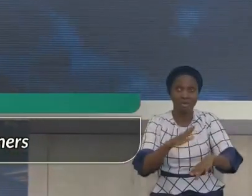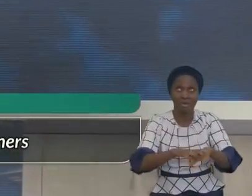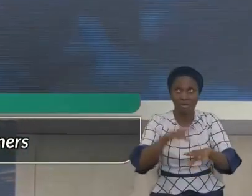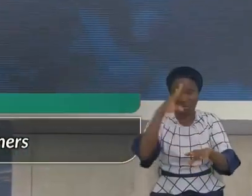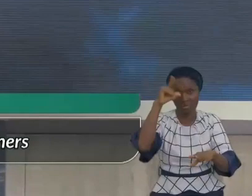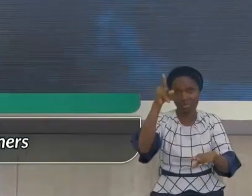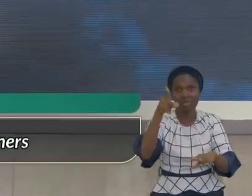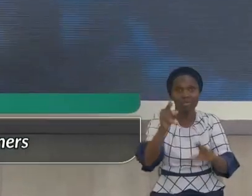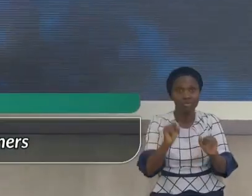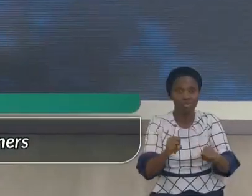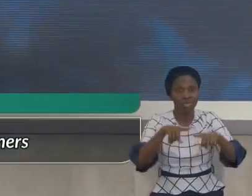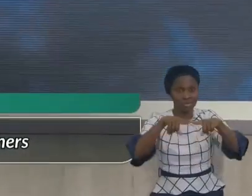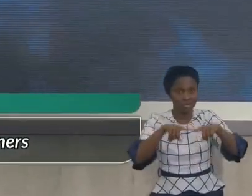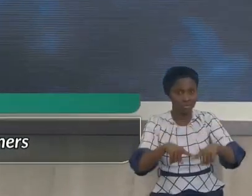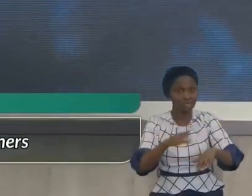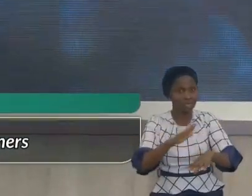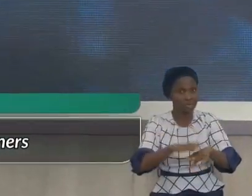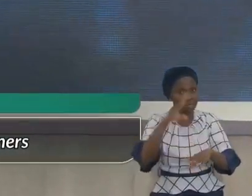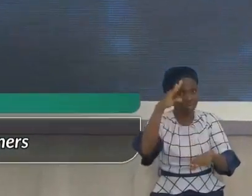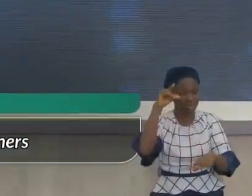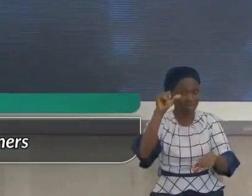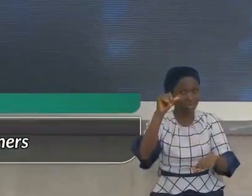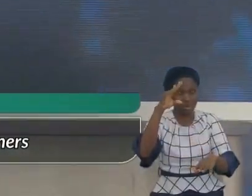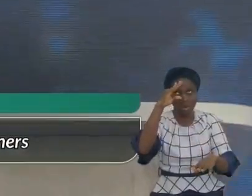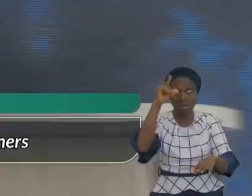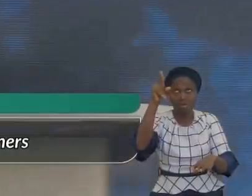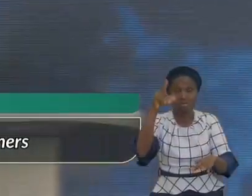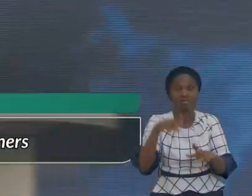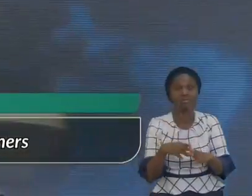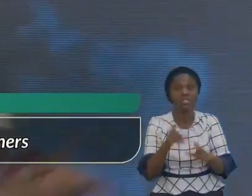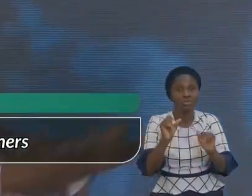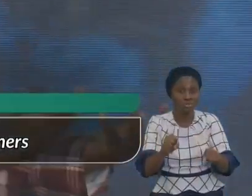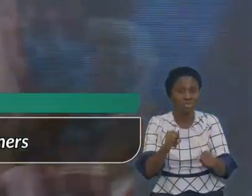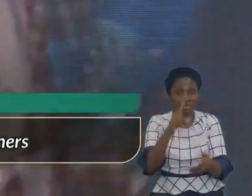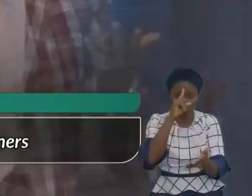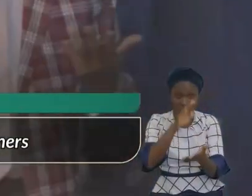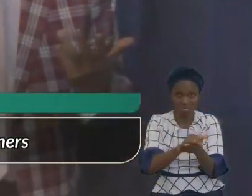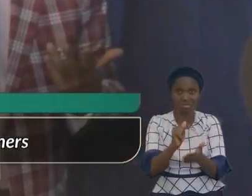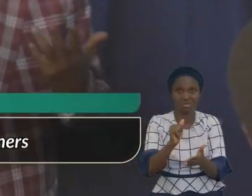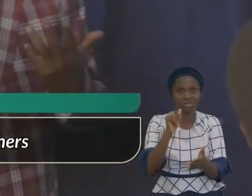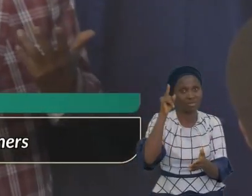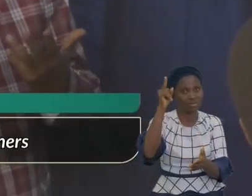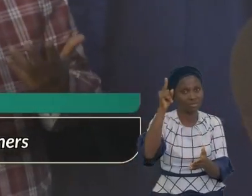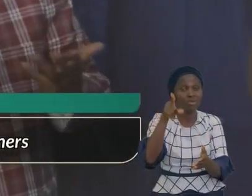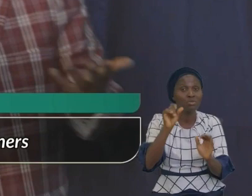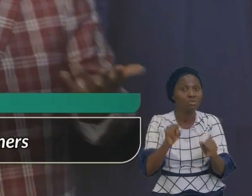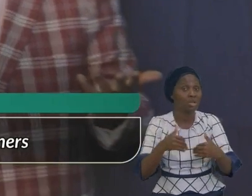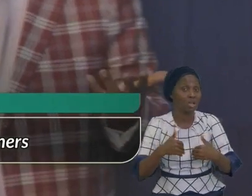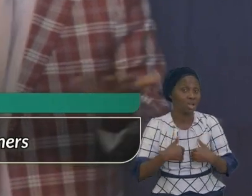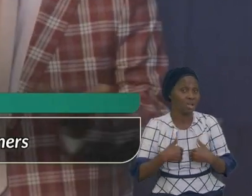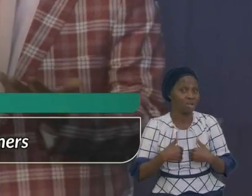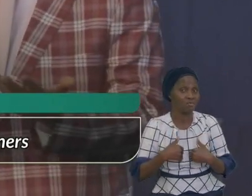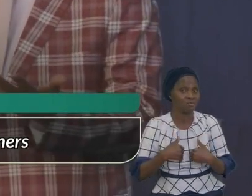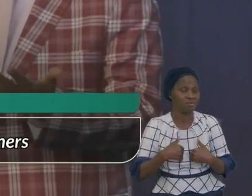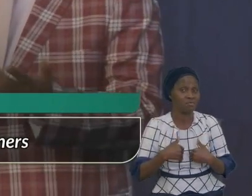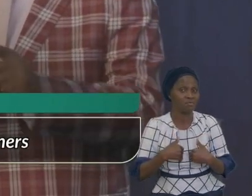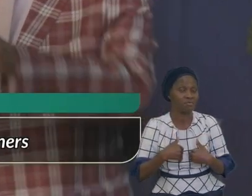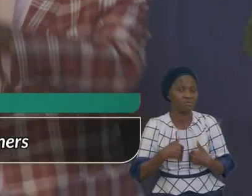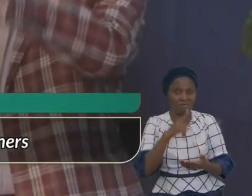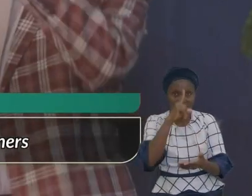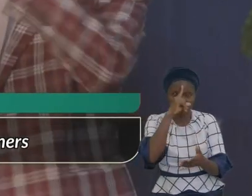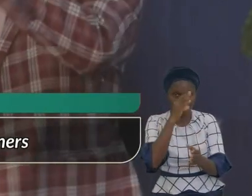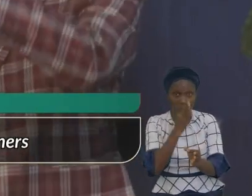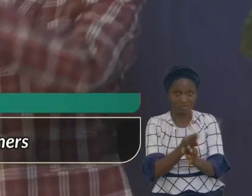him. You can have confidence on him. And you can have your petition, your